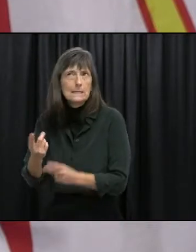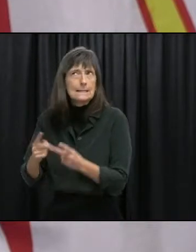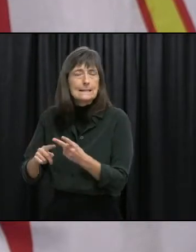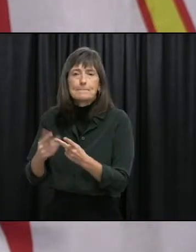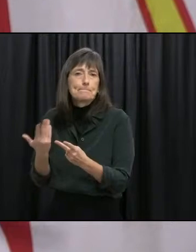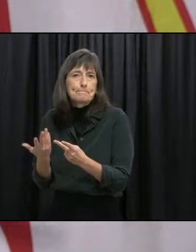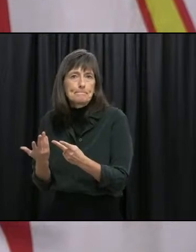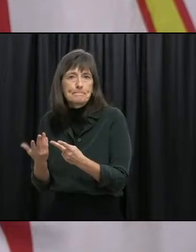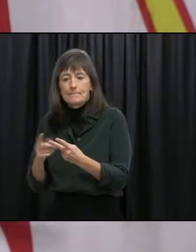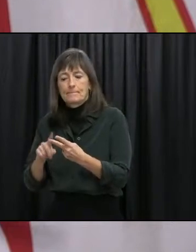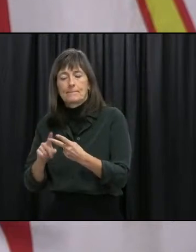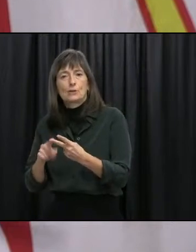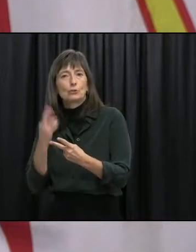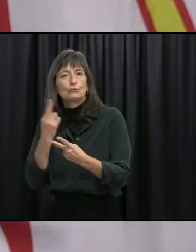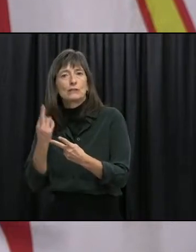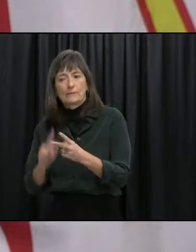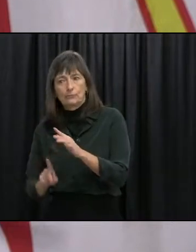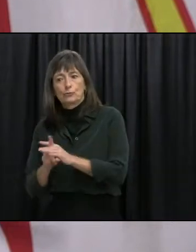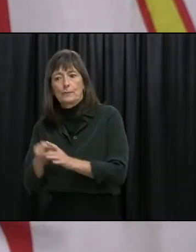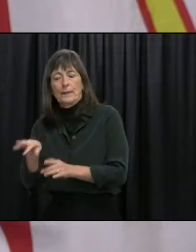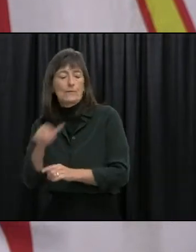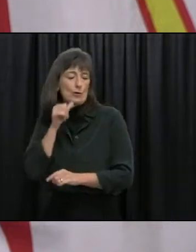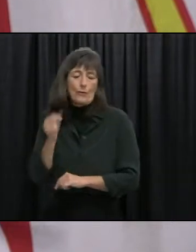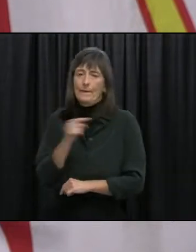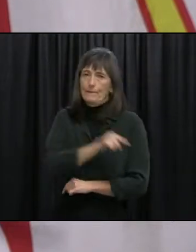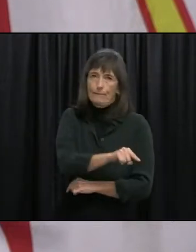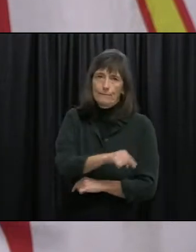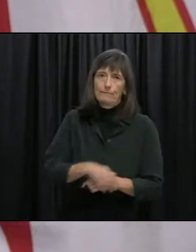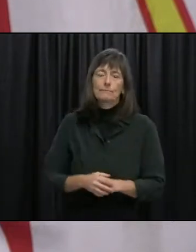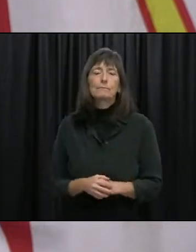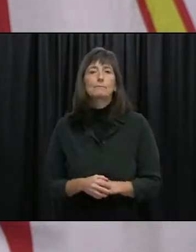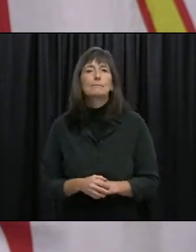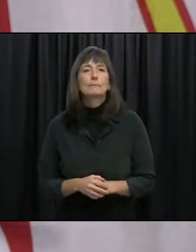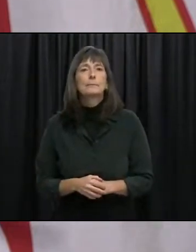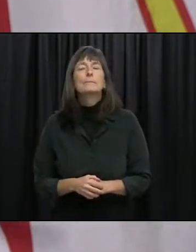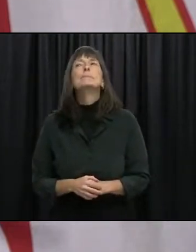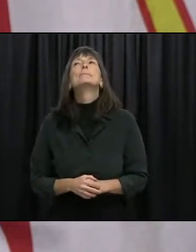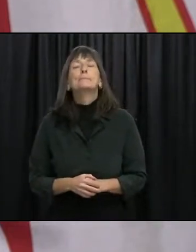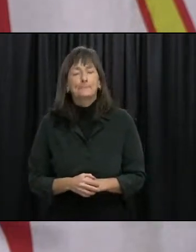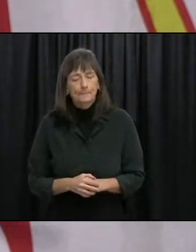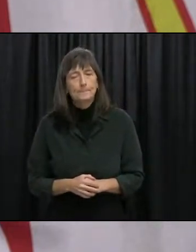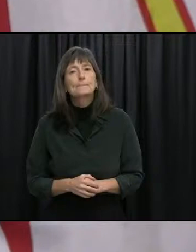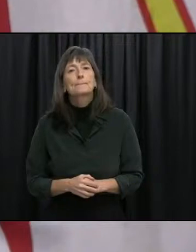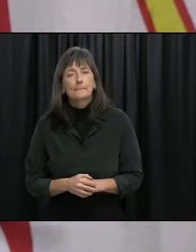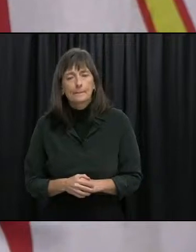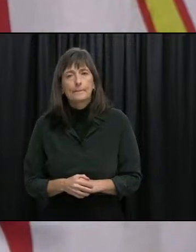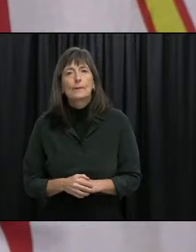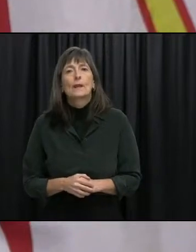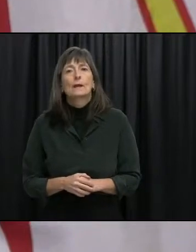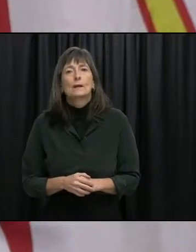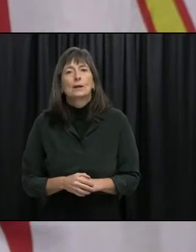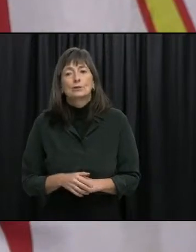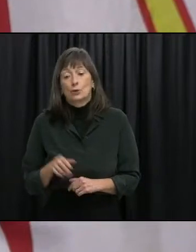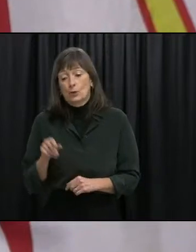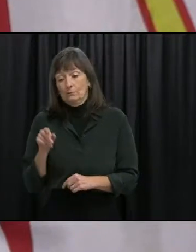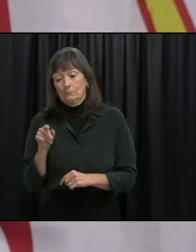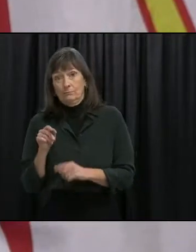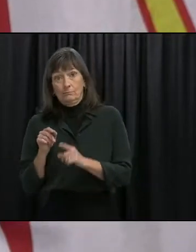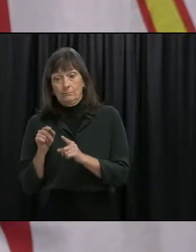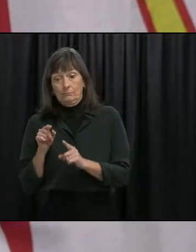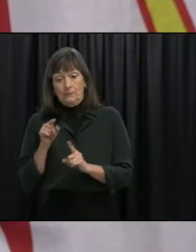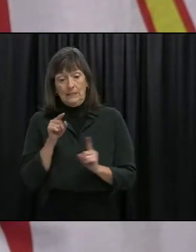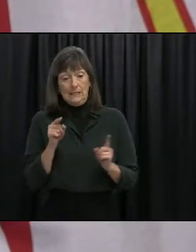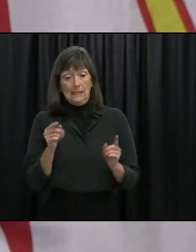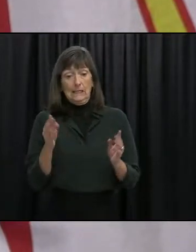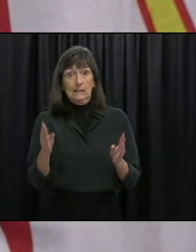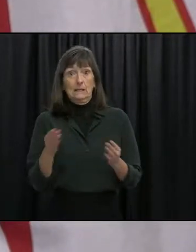So that's the reasoning for that. Okay, thanks. So when we looked at, these were the people that were provided